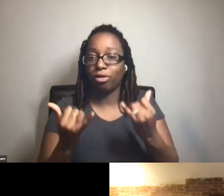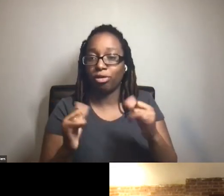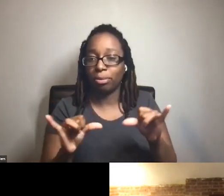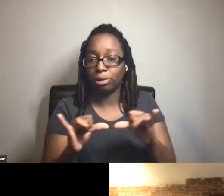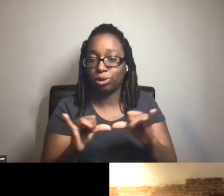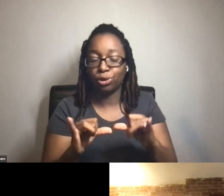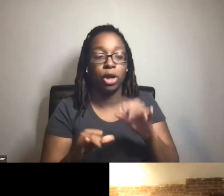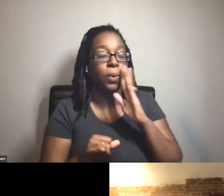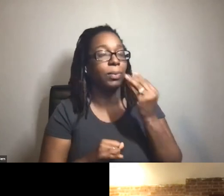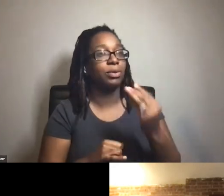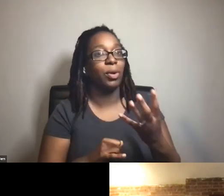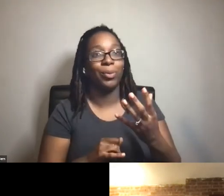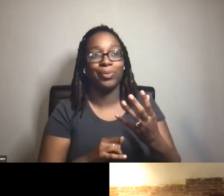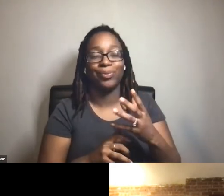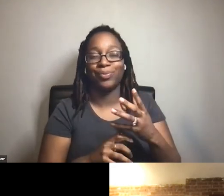read to you